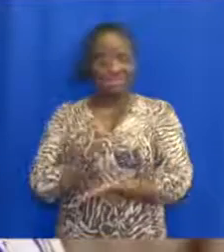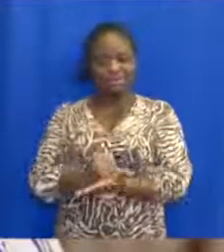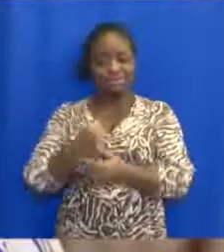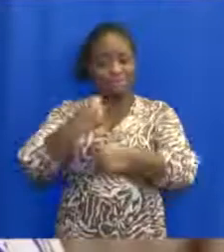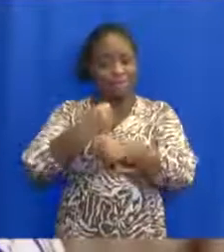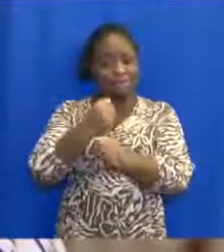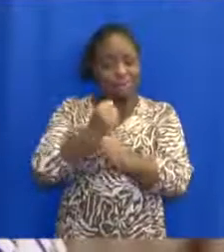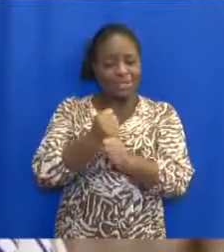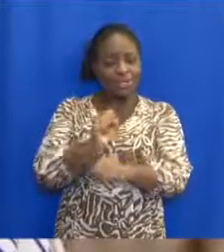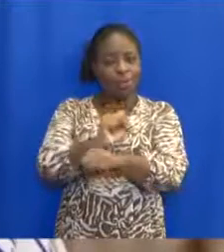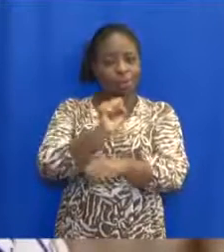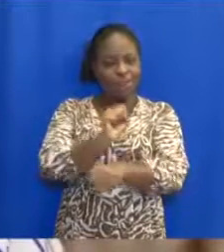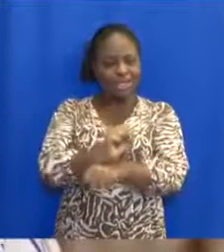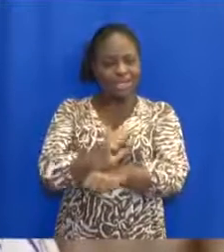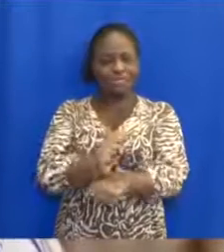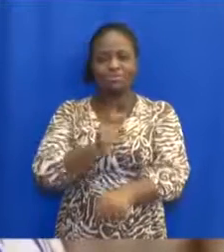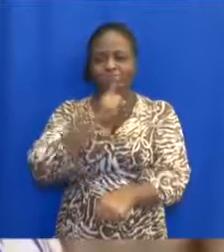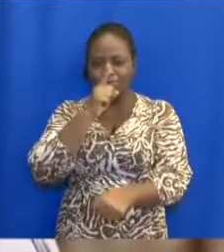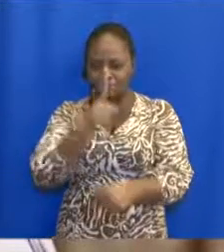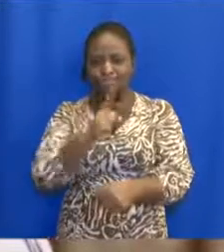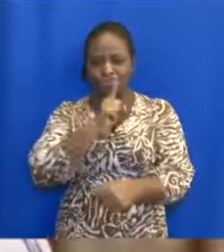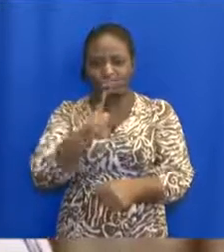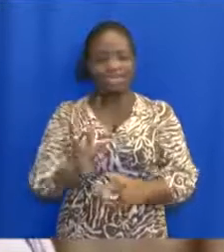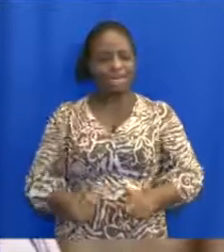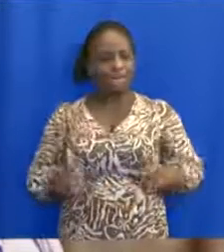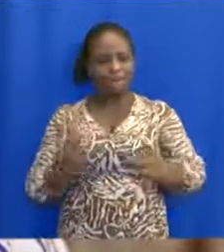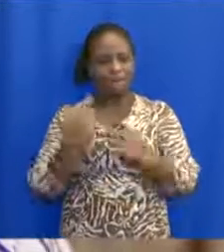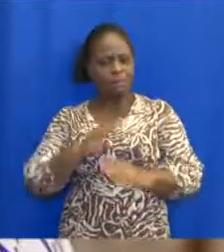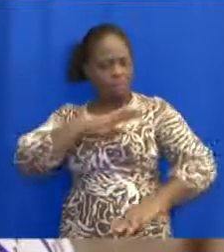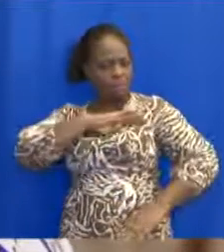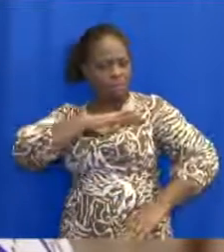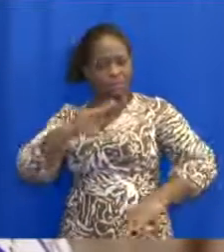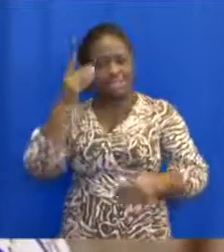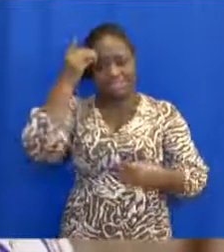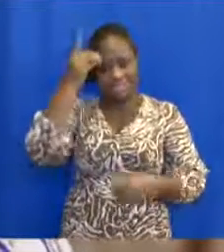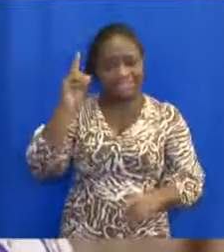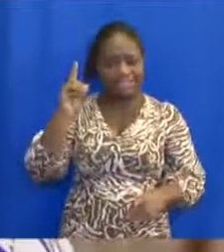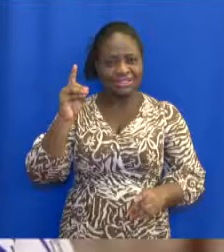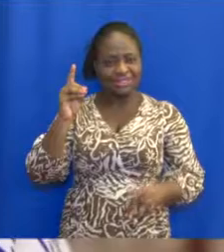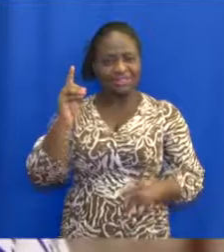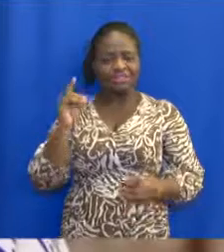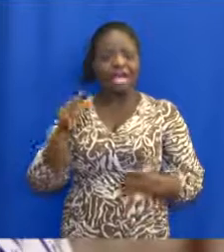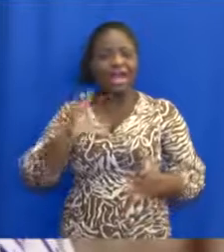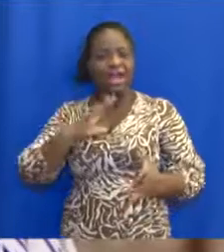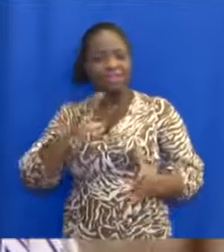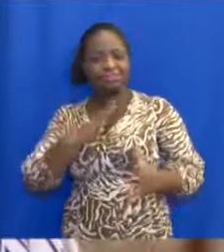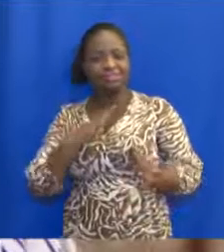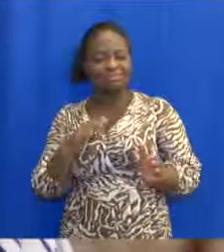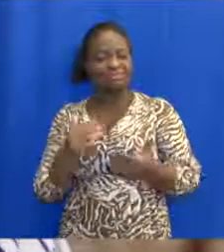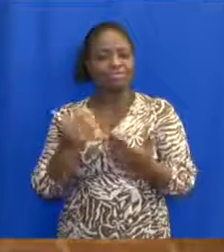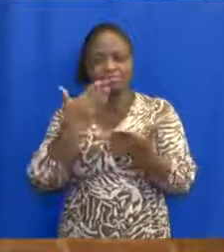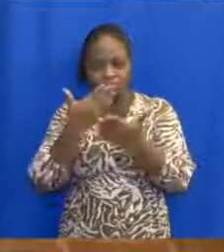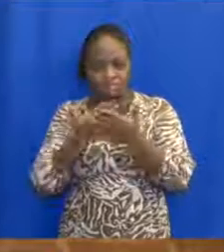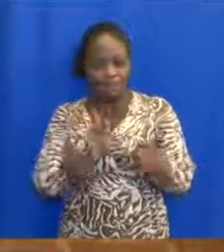reassuring to see working in real life the bold decision to implement a relief, resilience, and recovery